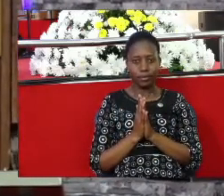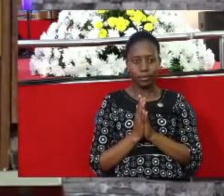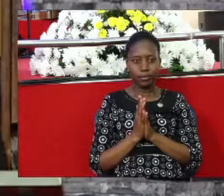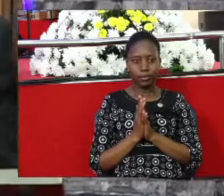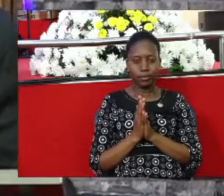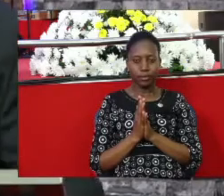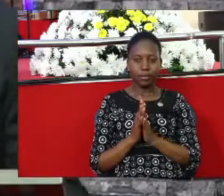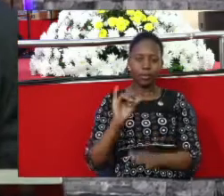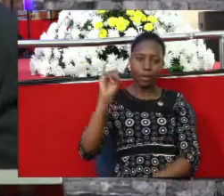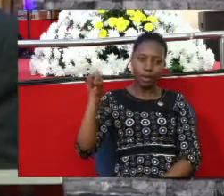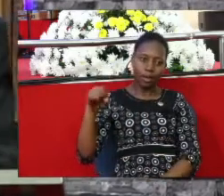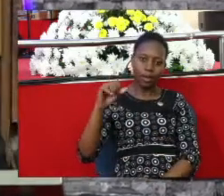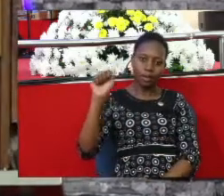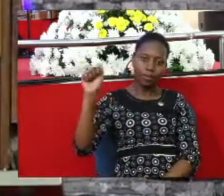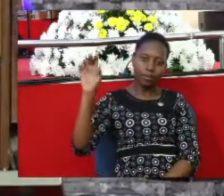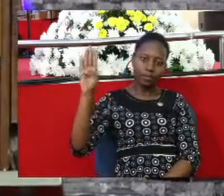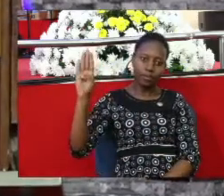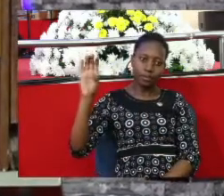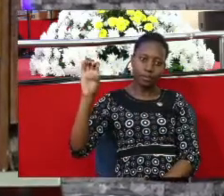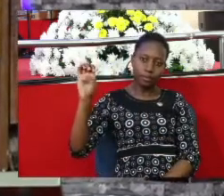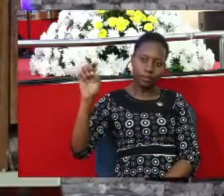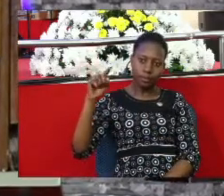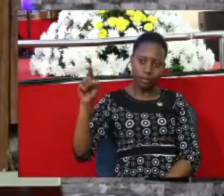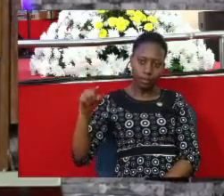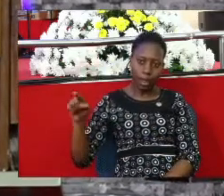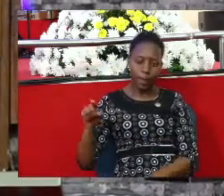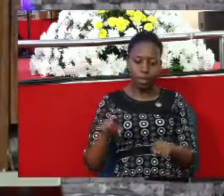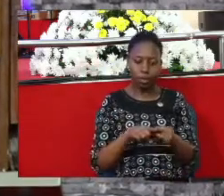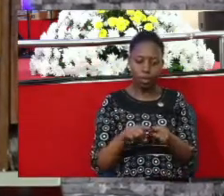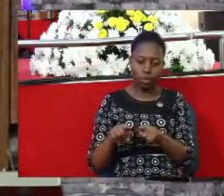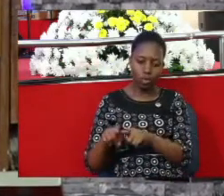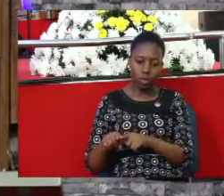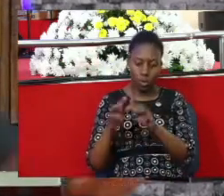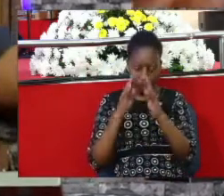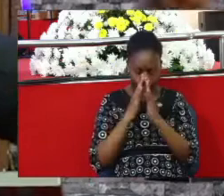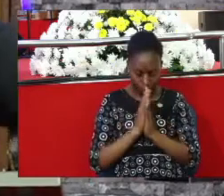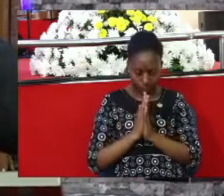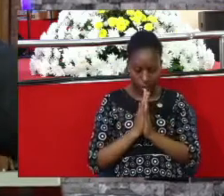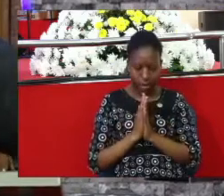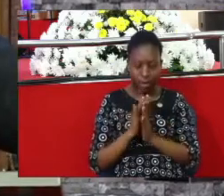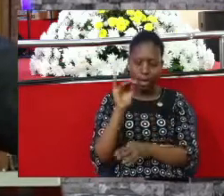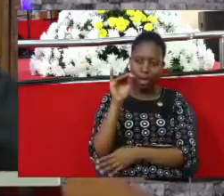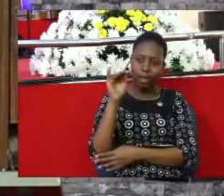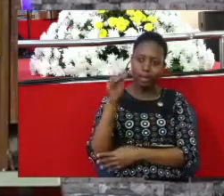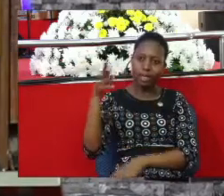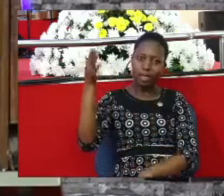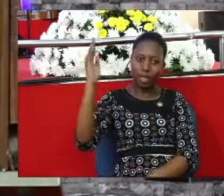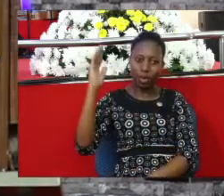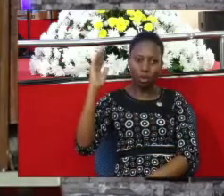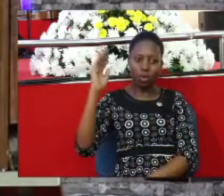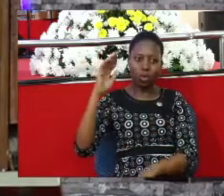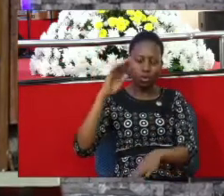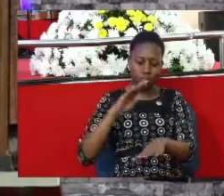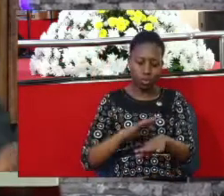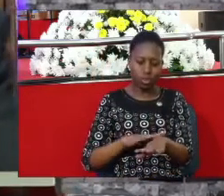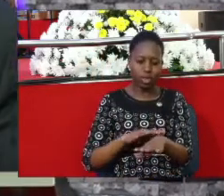that, which is critical for us as we pray radical prayer. He says, put your hand upon me. Niwekele mkono. Oh! Kuna